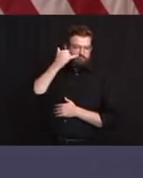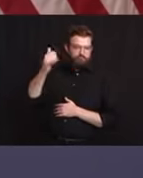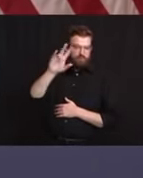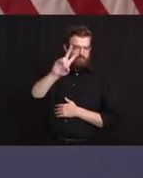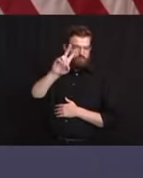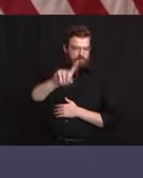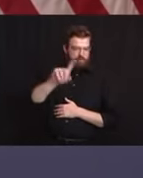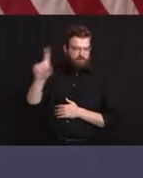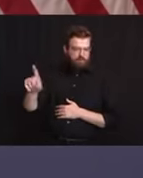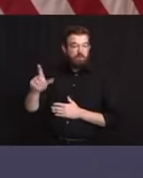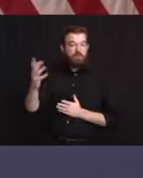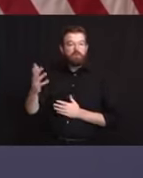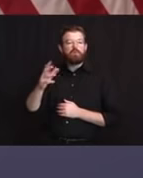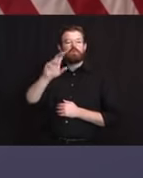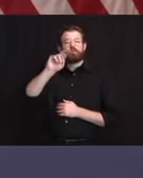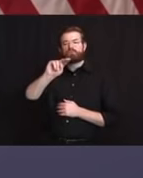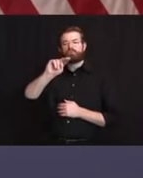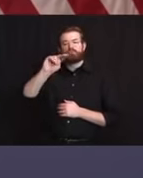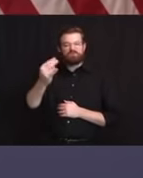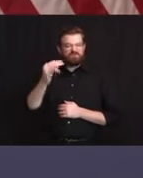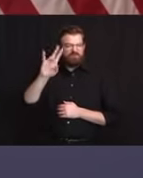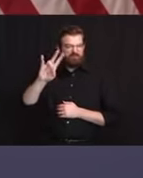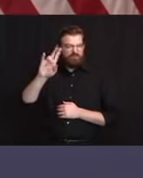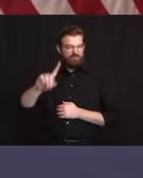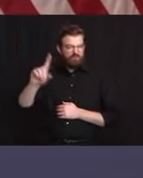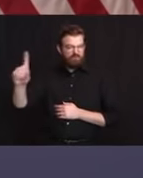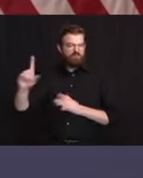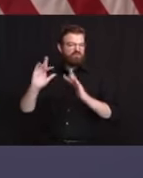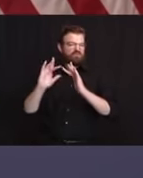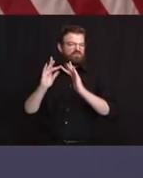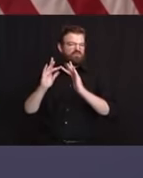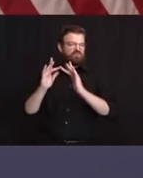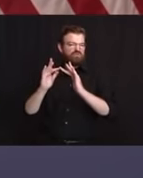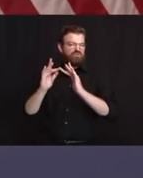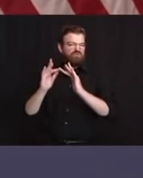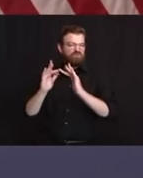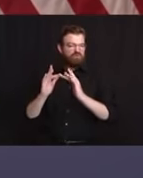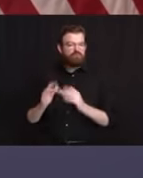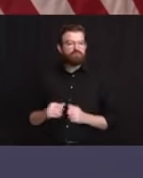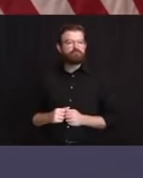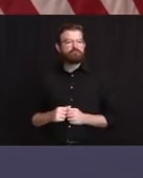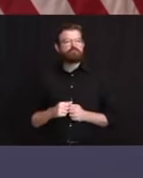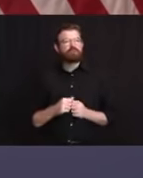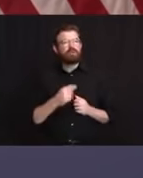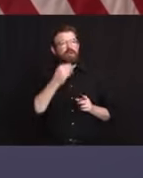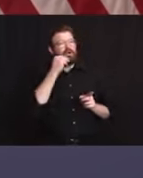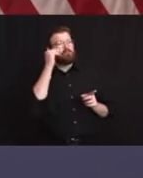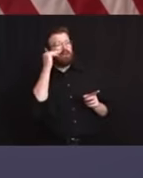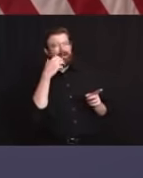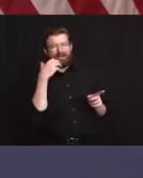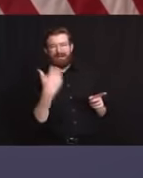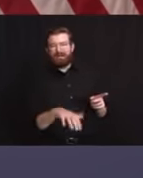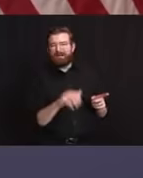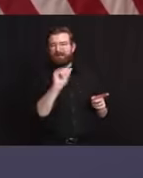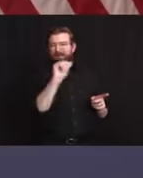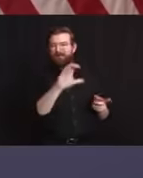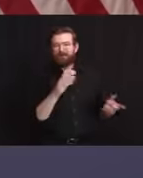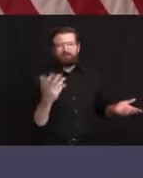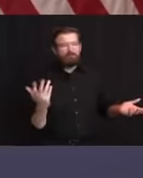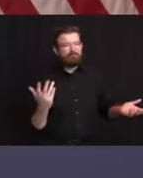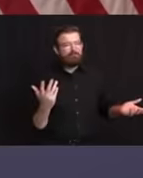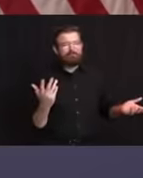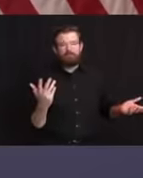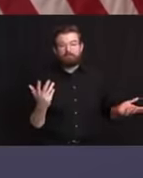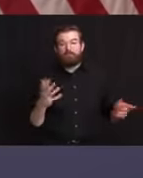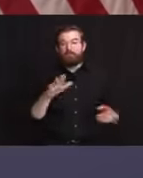by specific county based upon if you needed to go to a cooling center and if your respective county has one open.